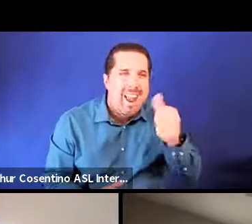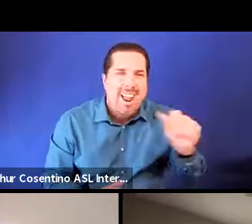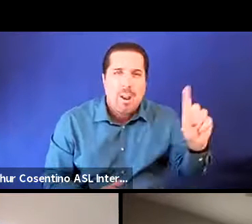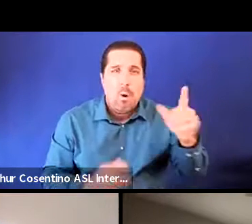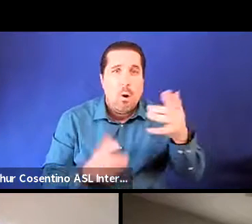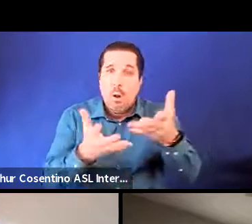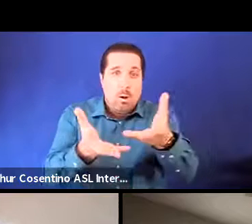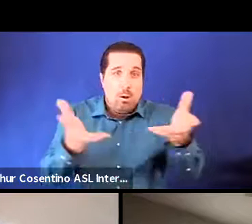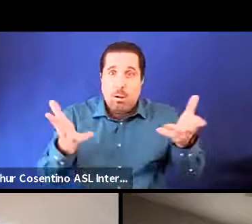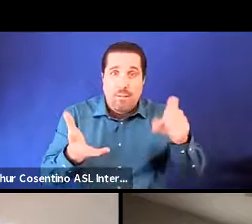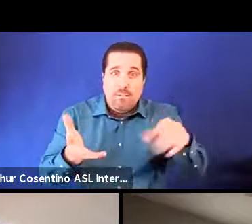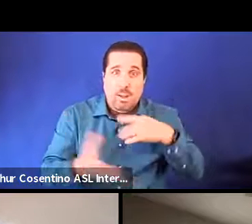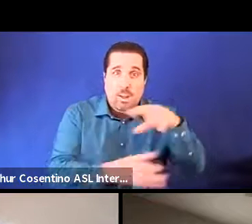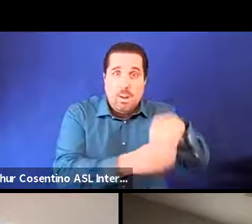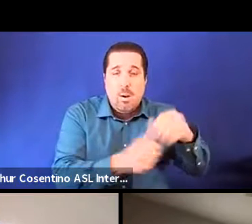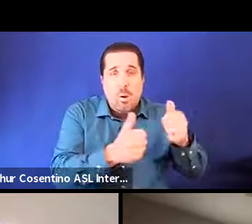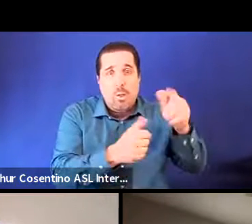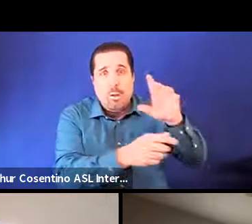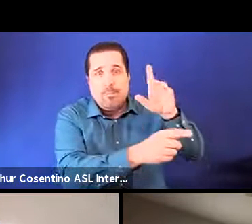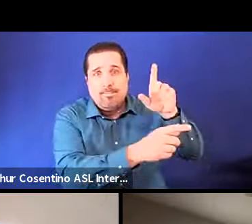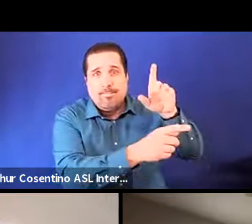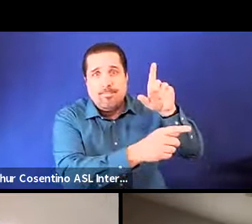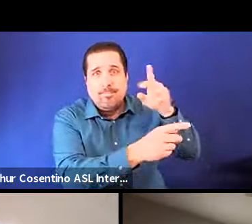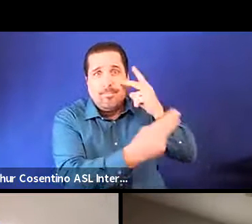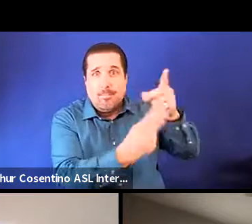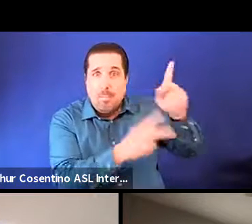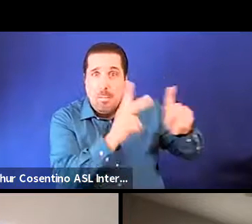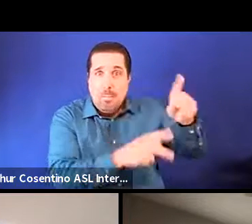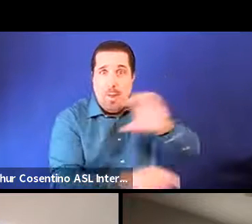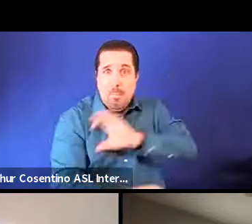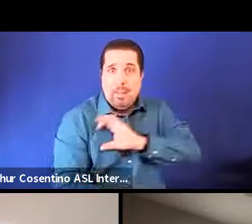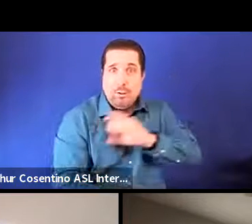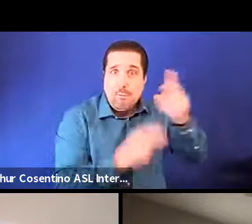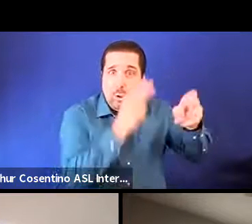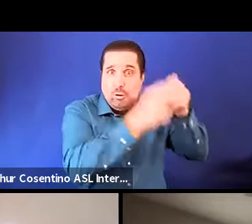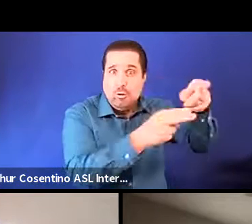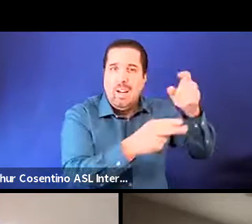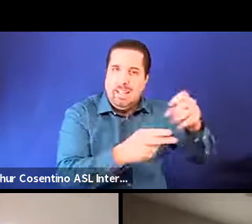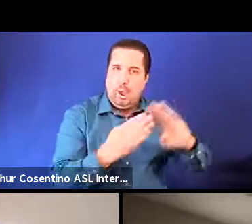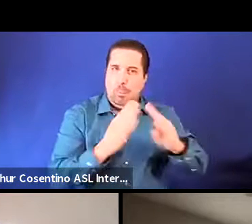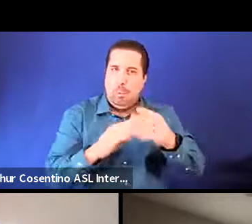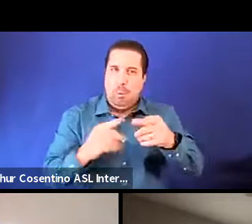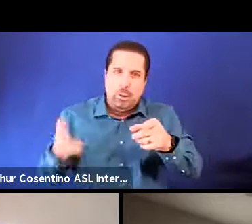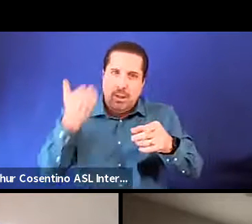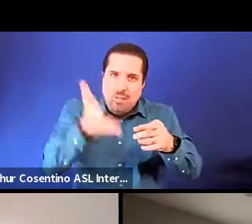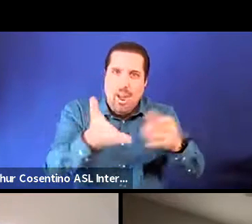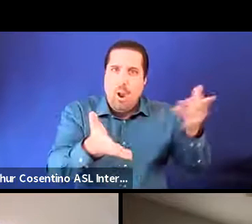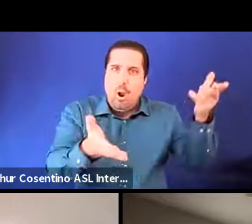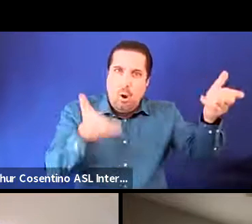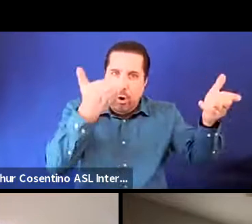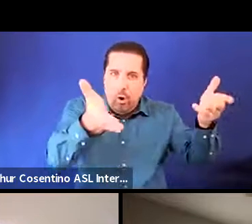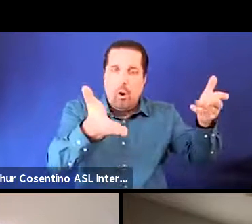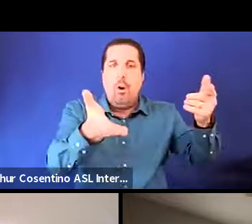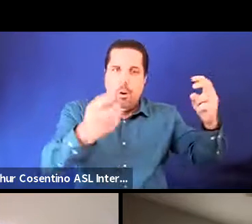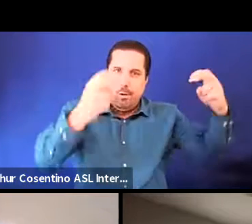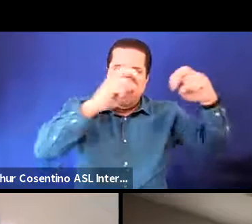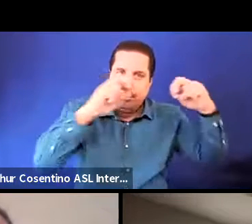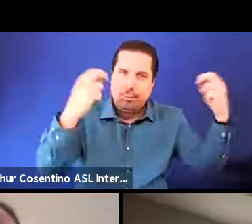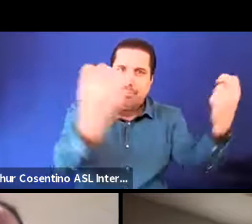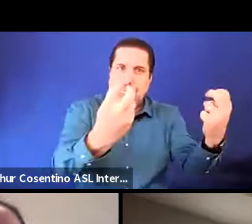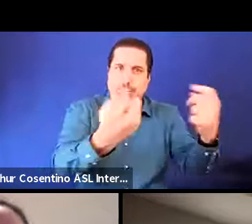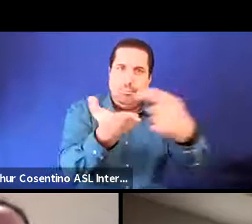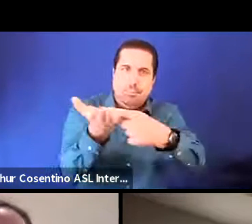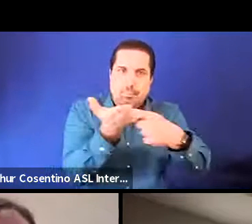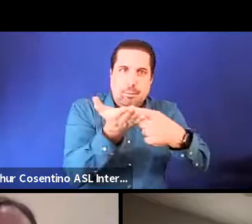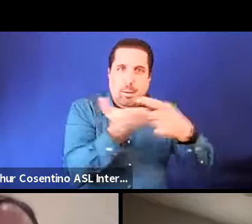it's full of like police officers and stuff, we also need folks in the community on there. We need to be able to steer those conversations because those are the